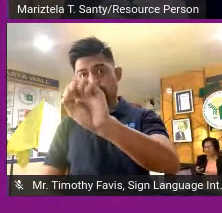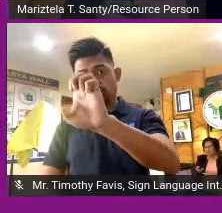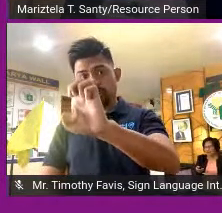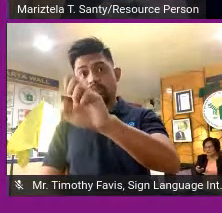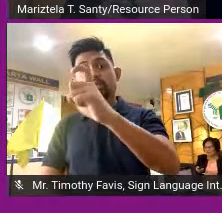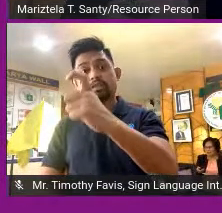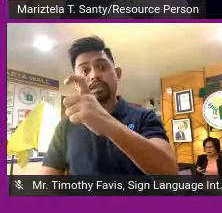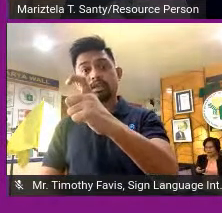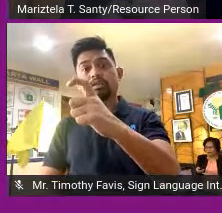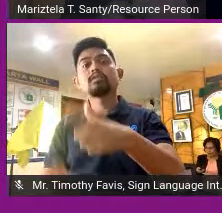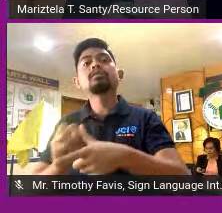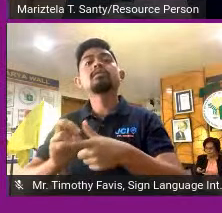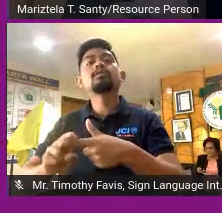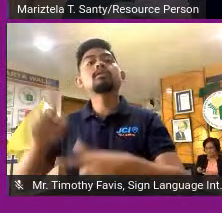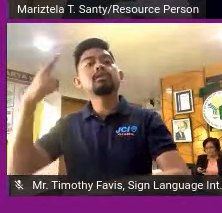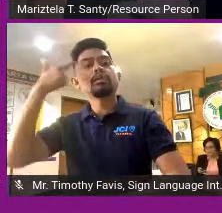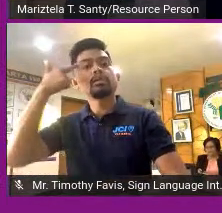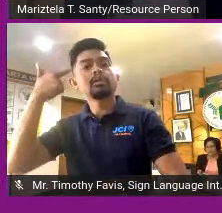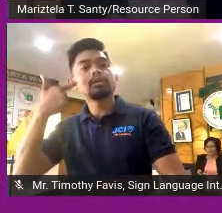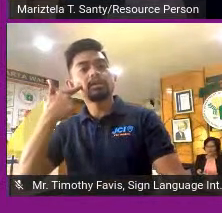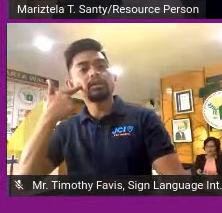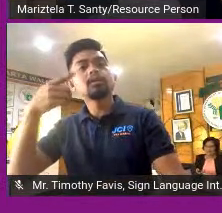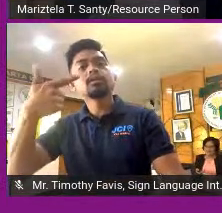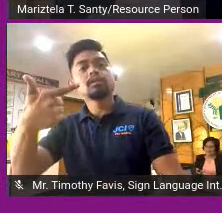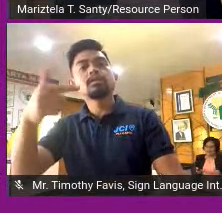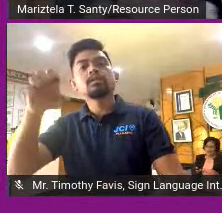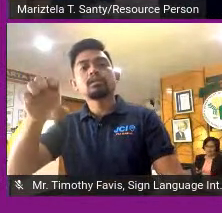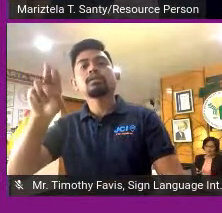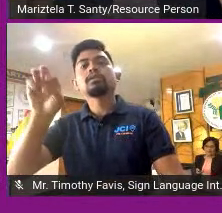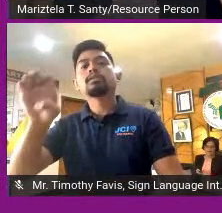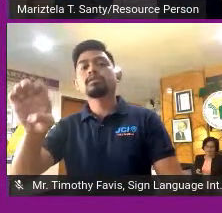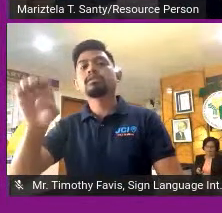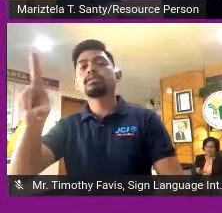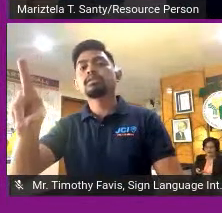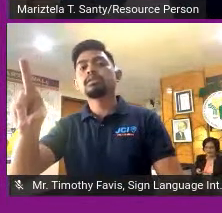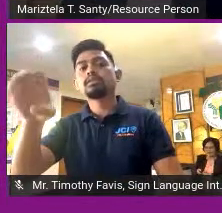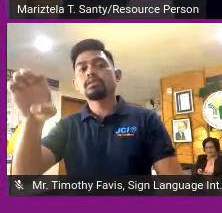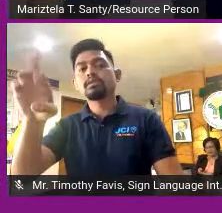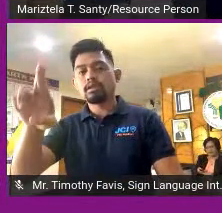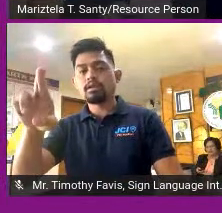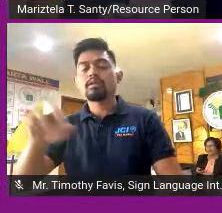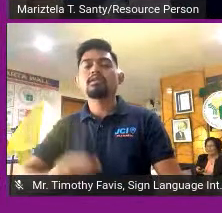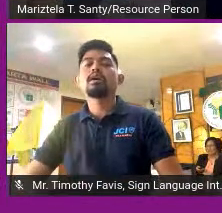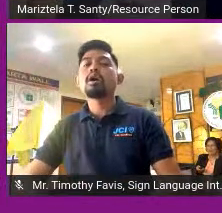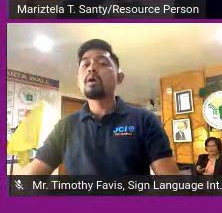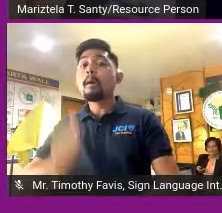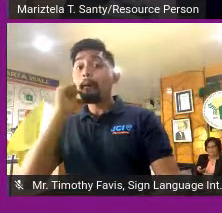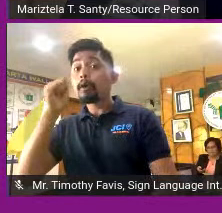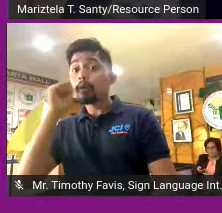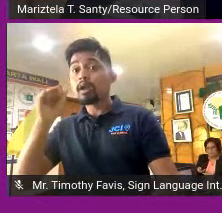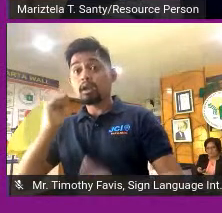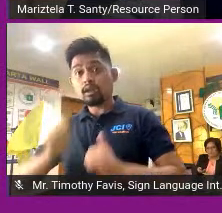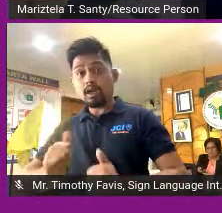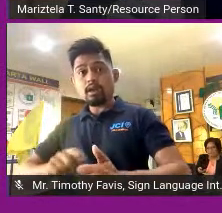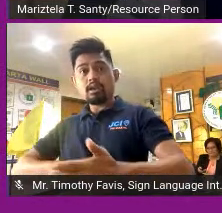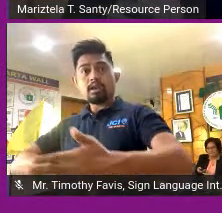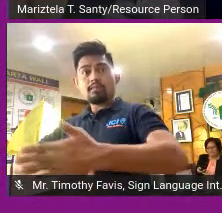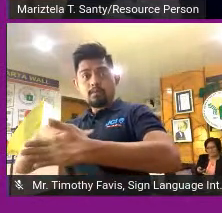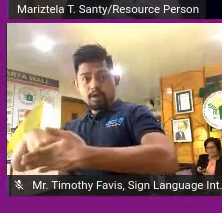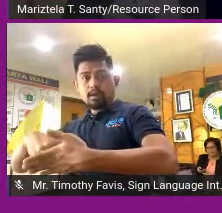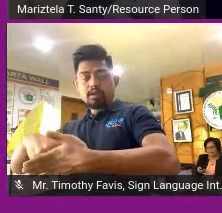of the attributes of women. They said that women can be pregnant, they can give